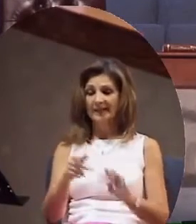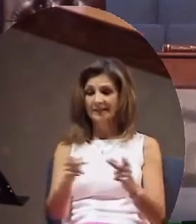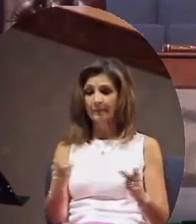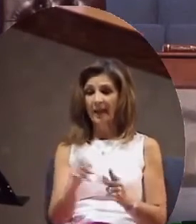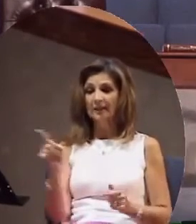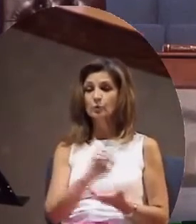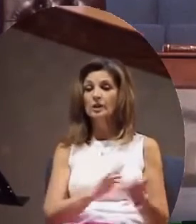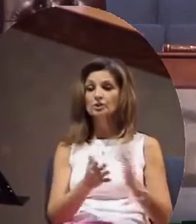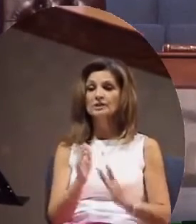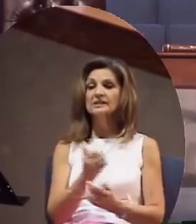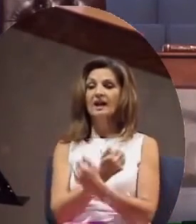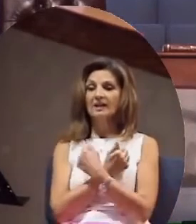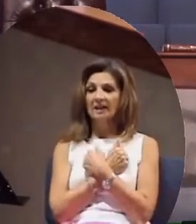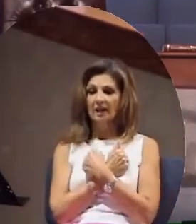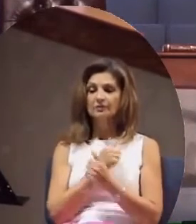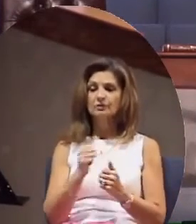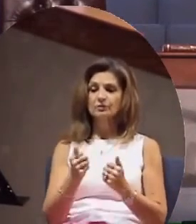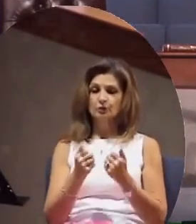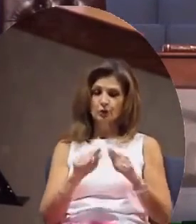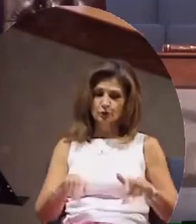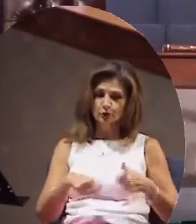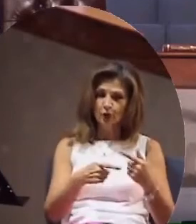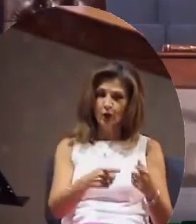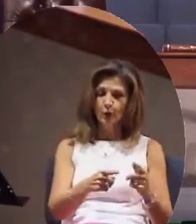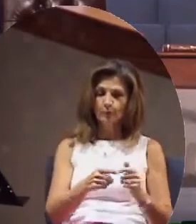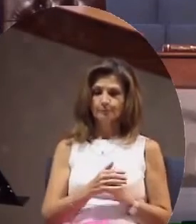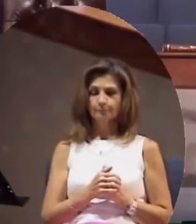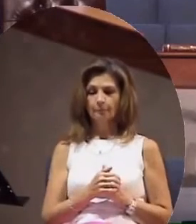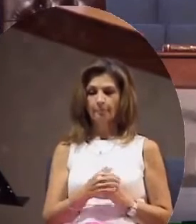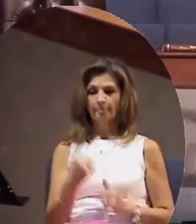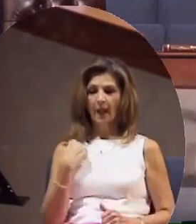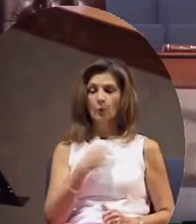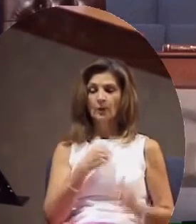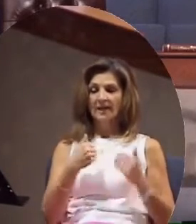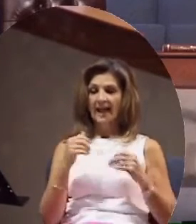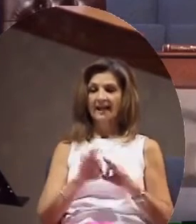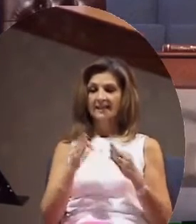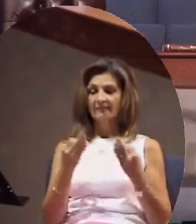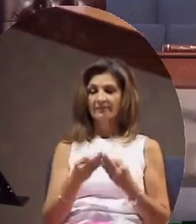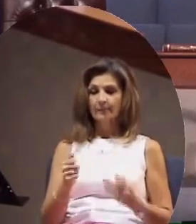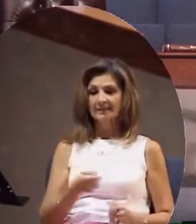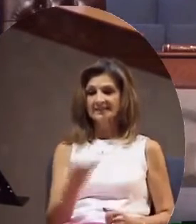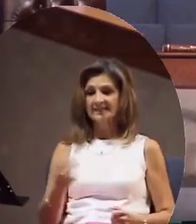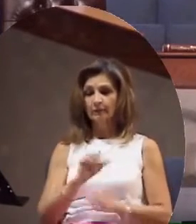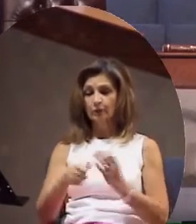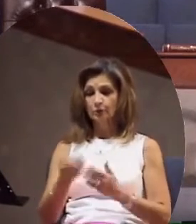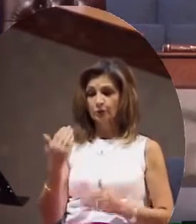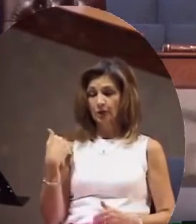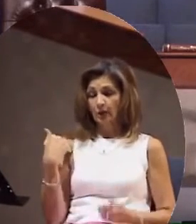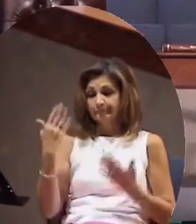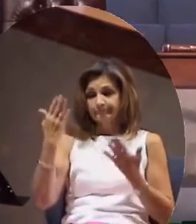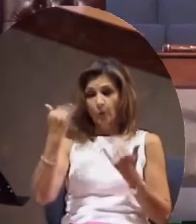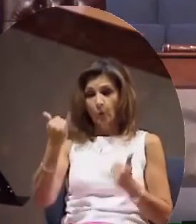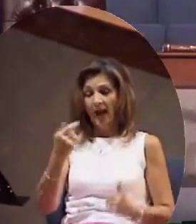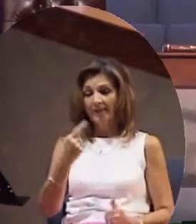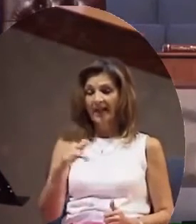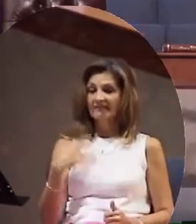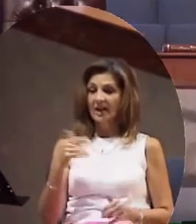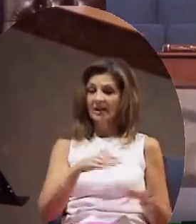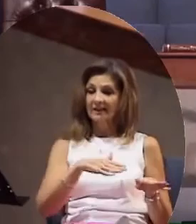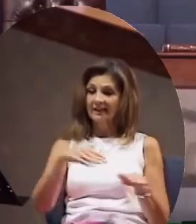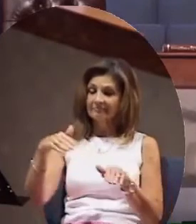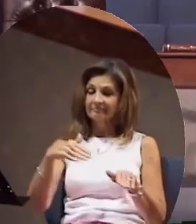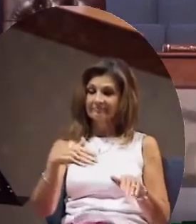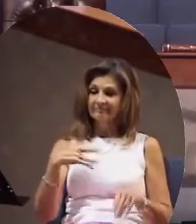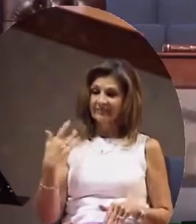where Jesus loves to show up. We had a family years ago that for some reason just felt led to leave our